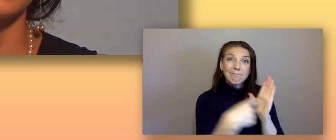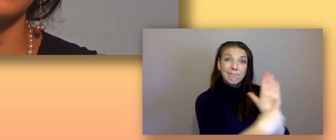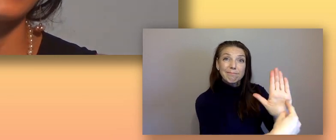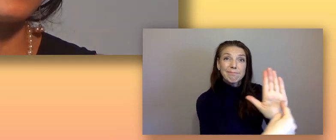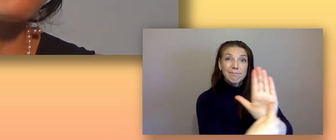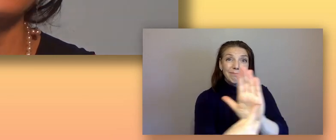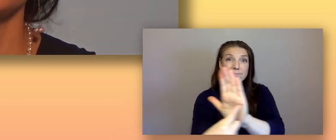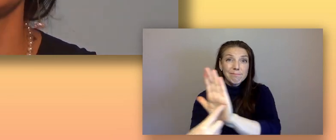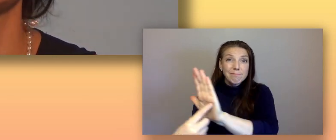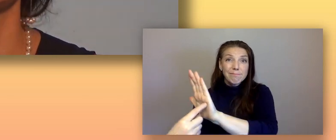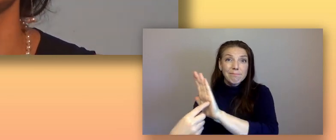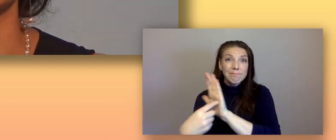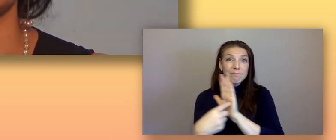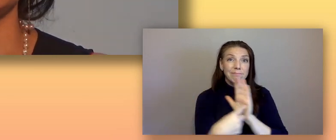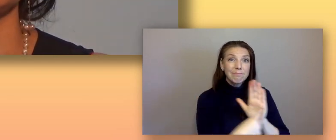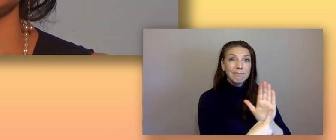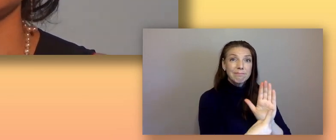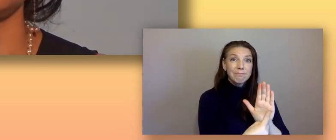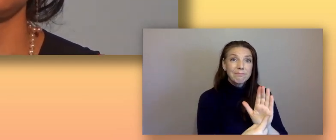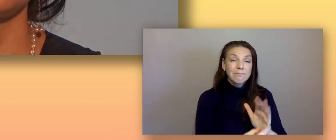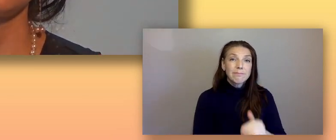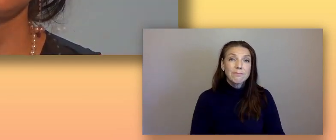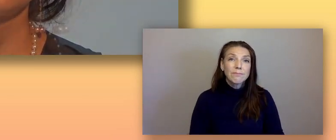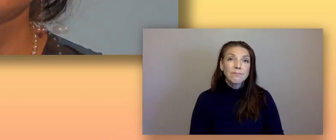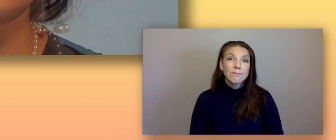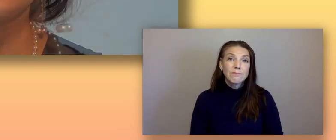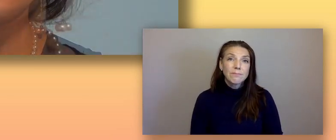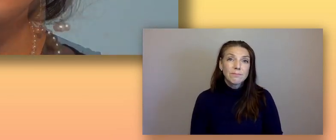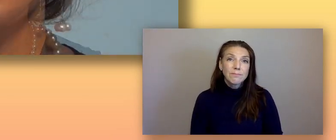and everyone else to bear witness to.